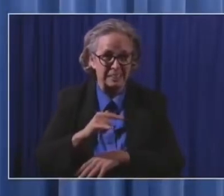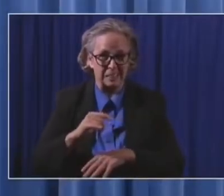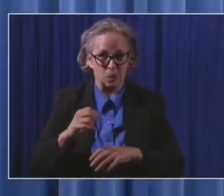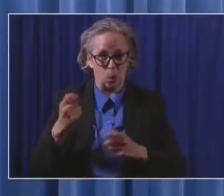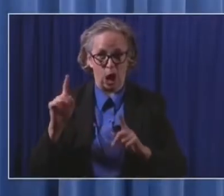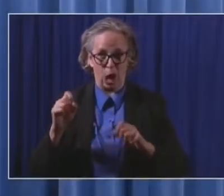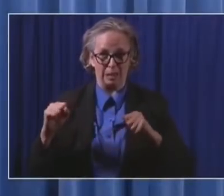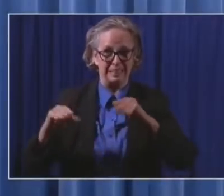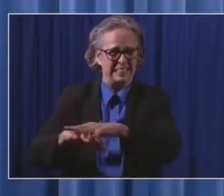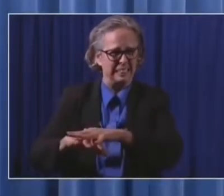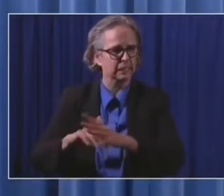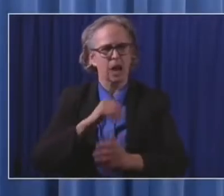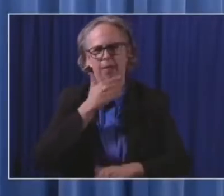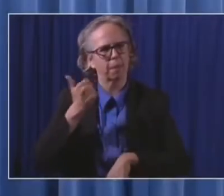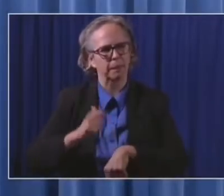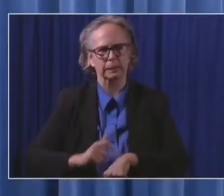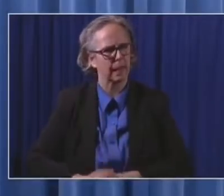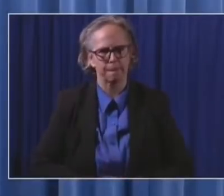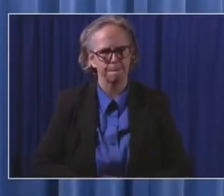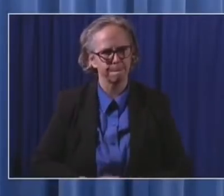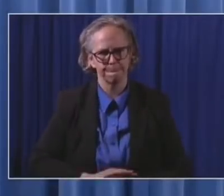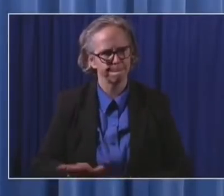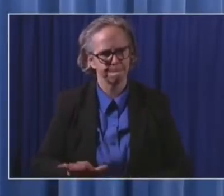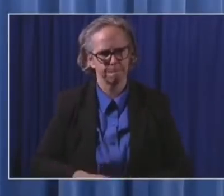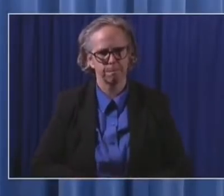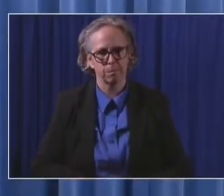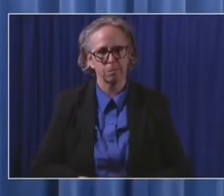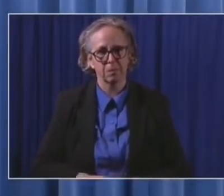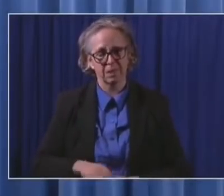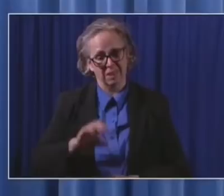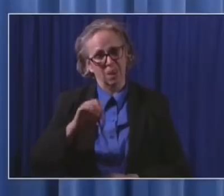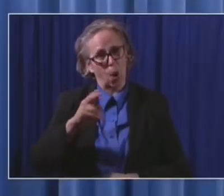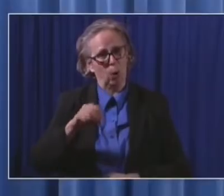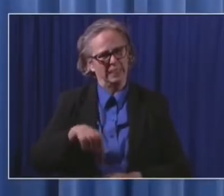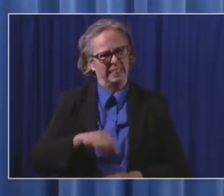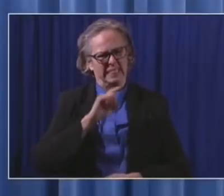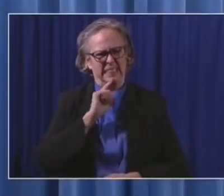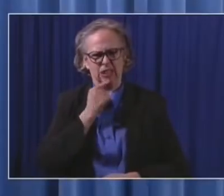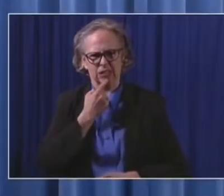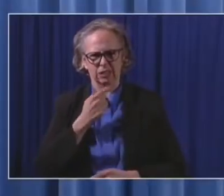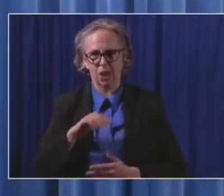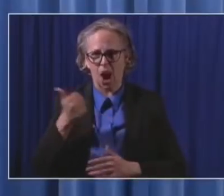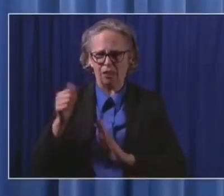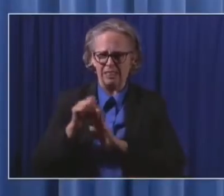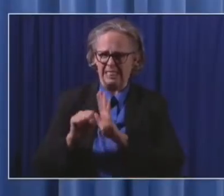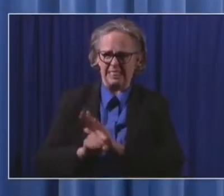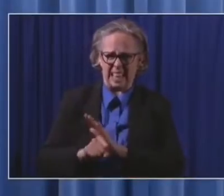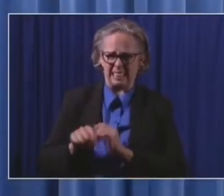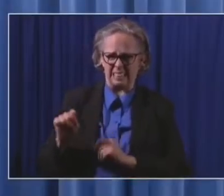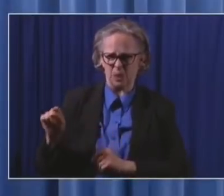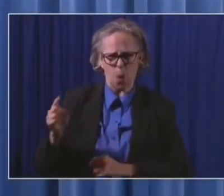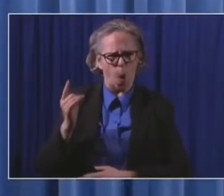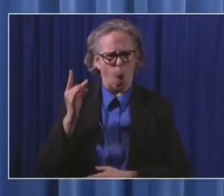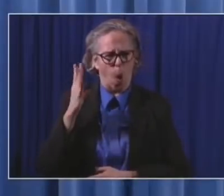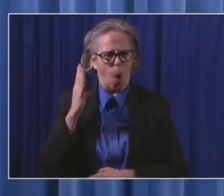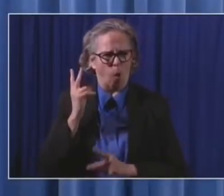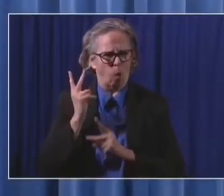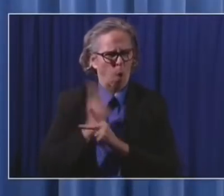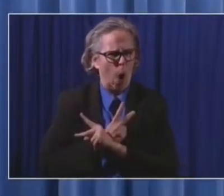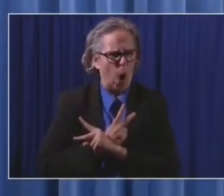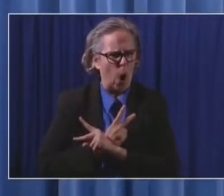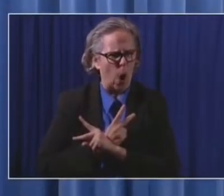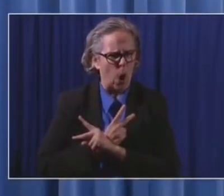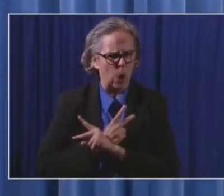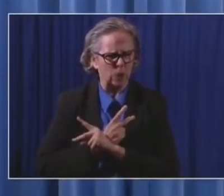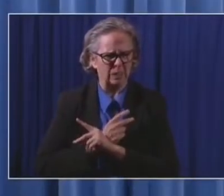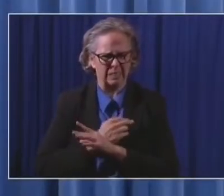it's probably not the best time to go to some of these hot spots. We have spread in Ohio. We're not denying that. We have a serious